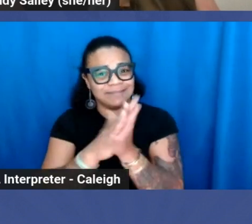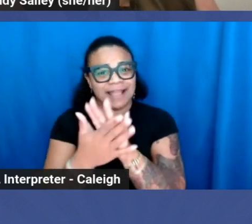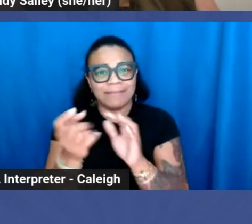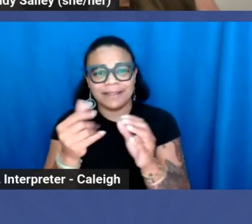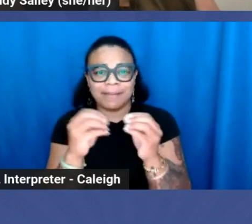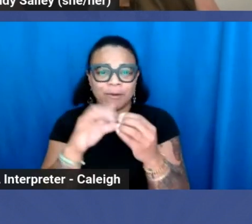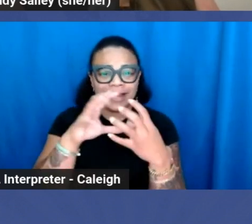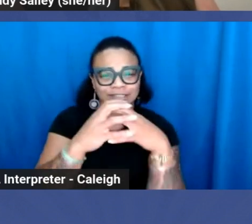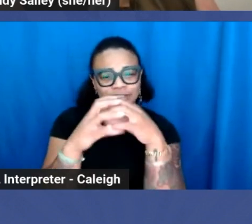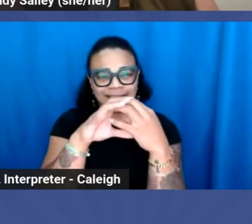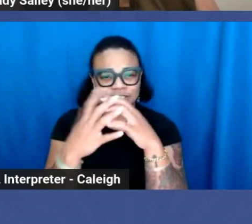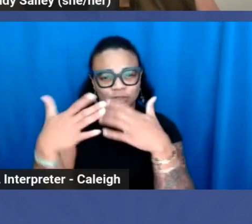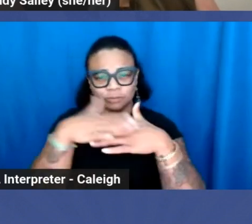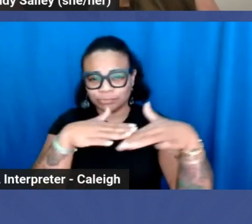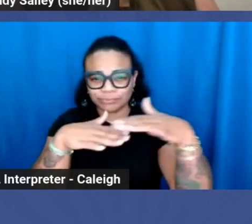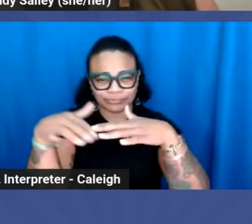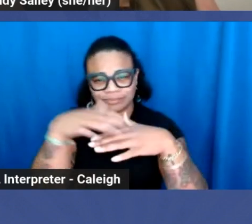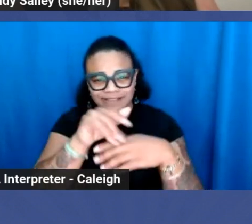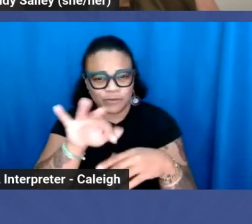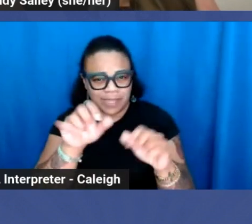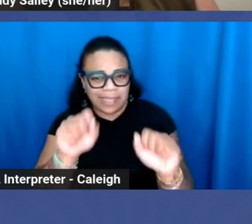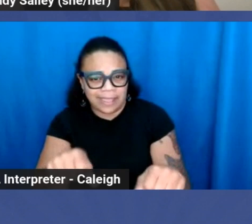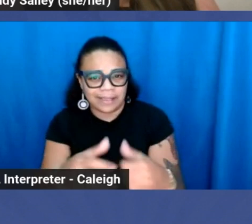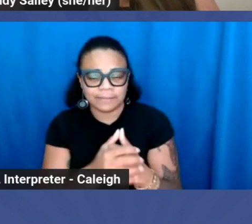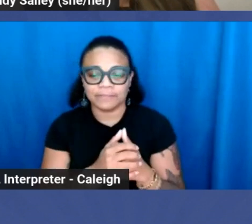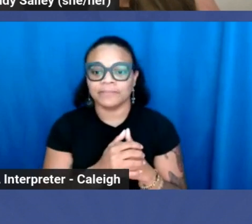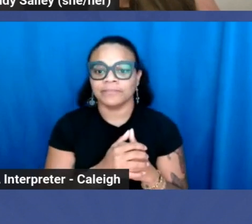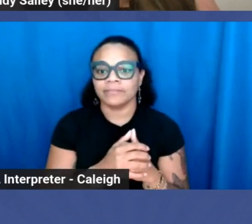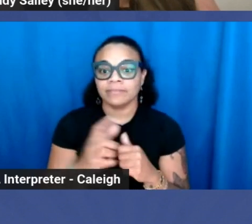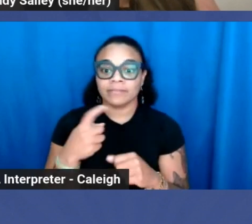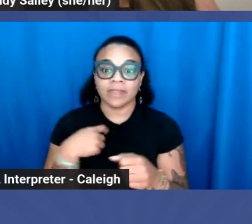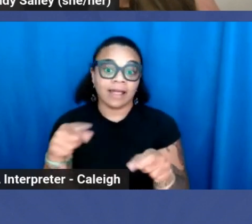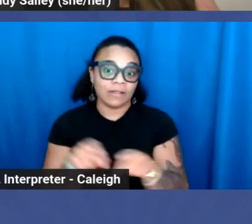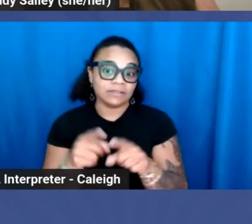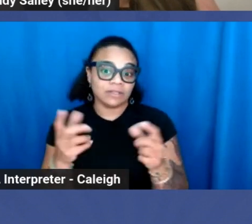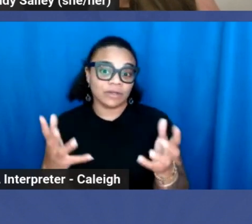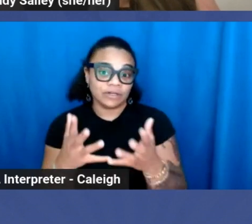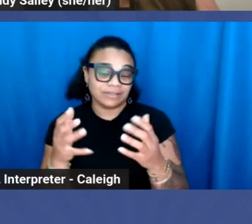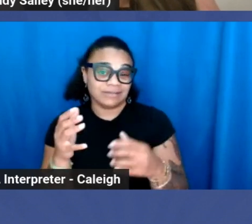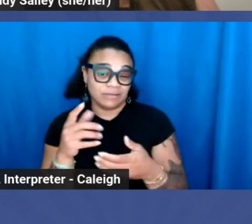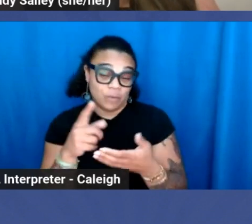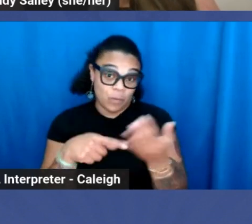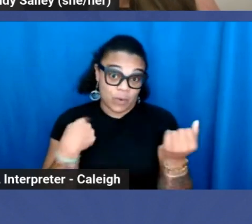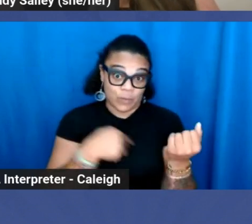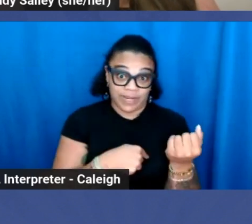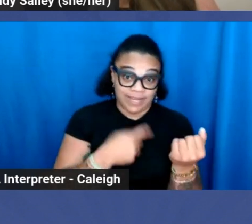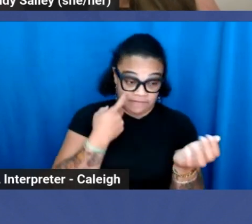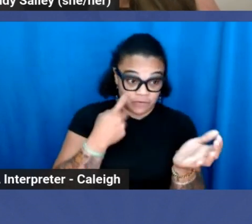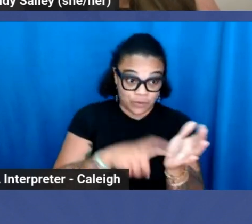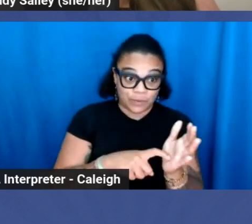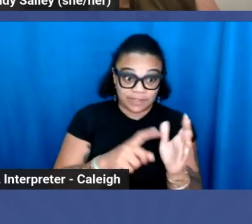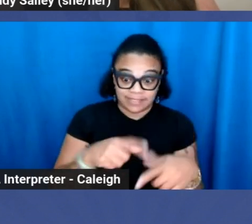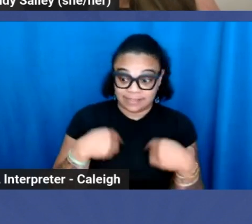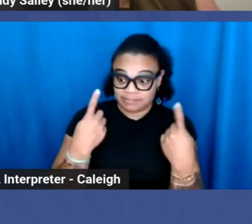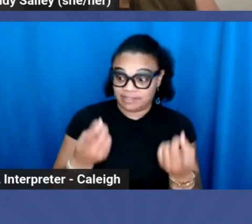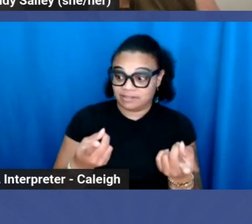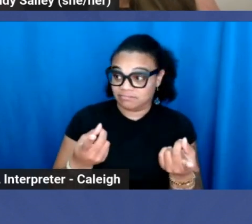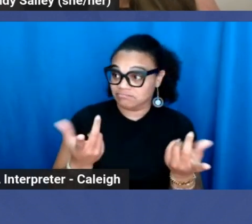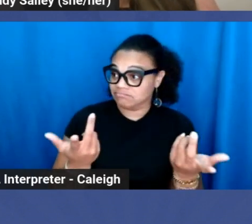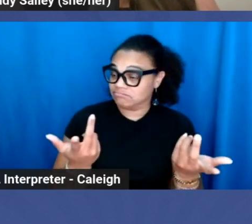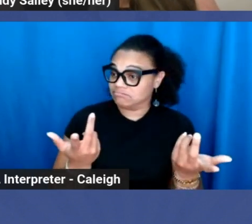if we can. And I would also say that what we have found very actually